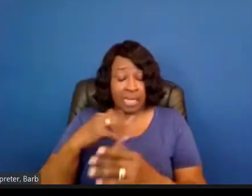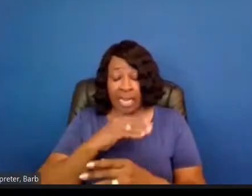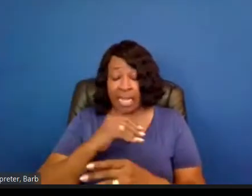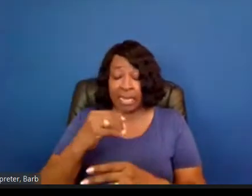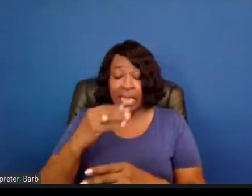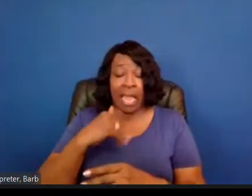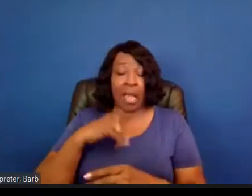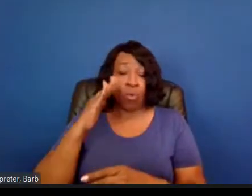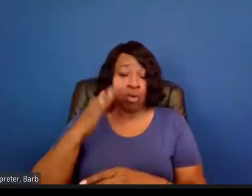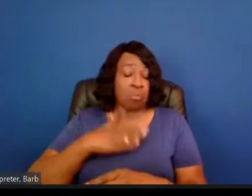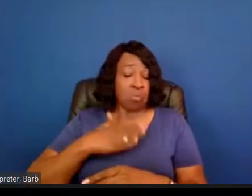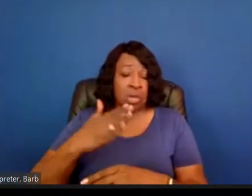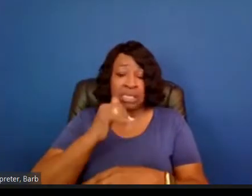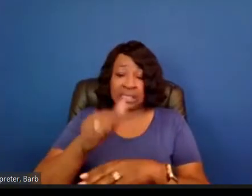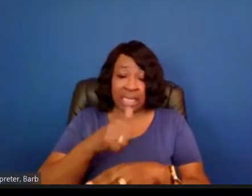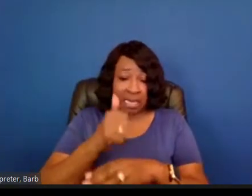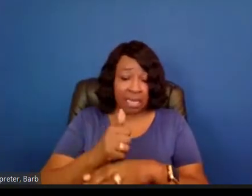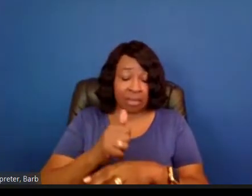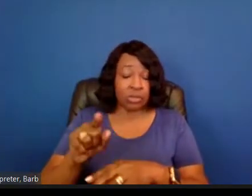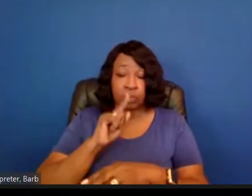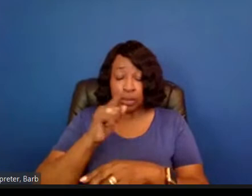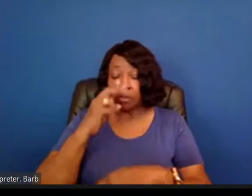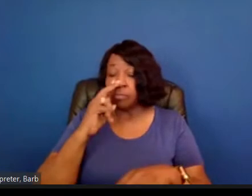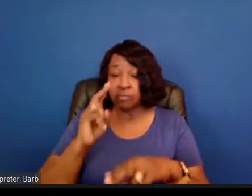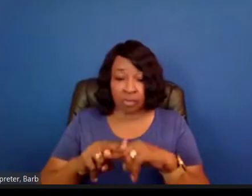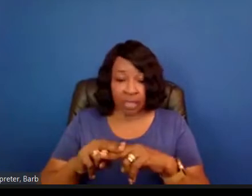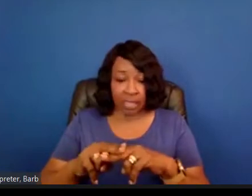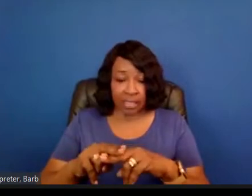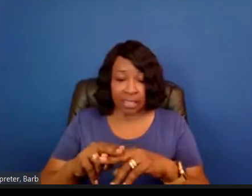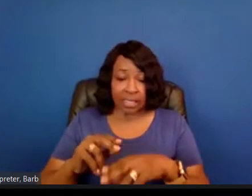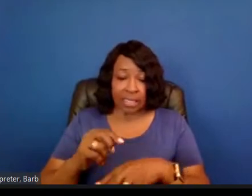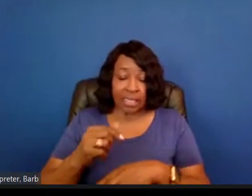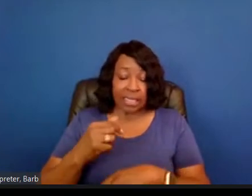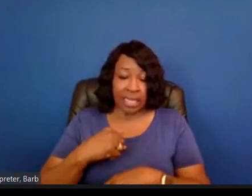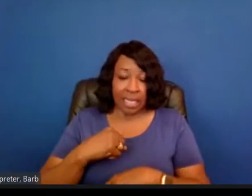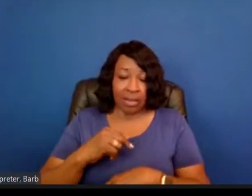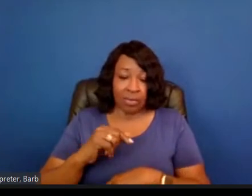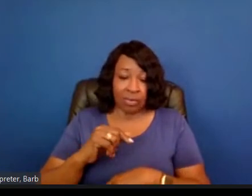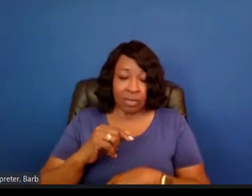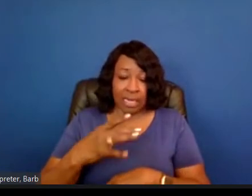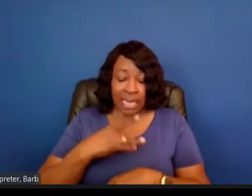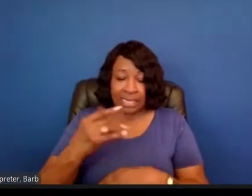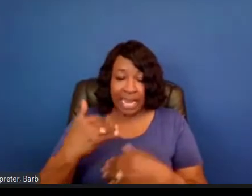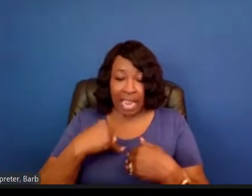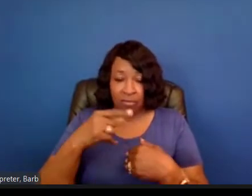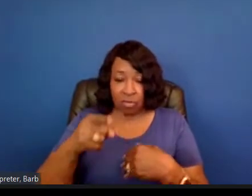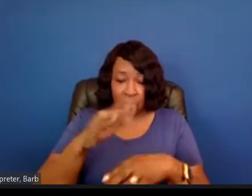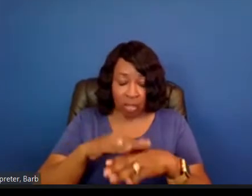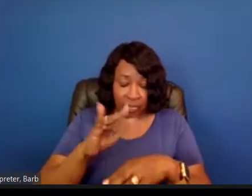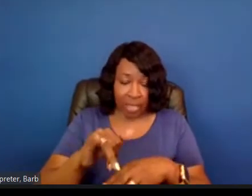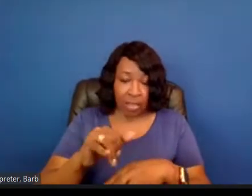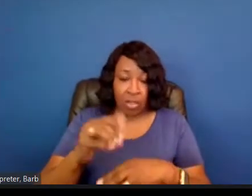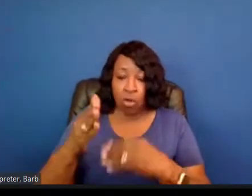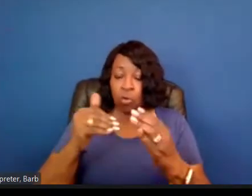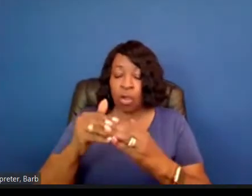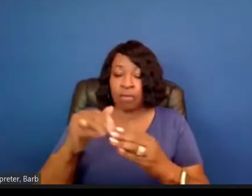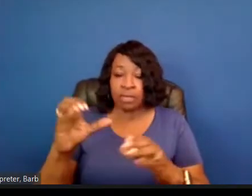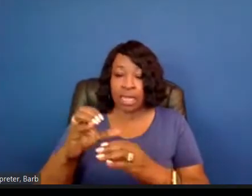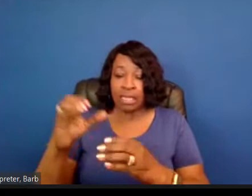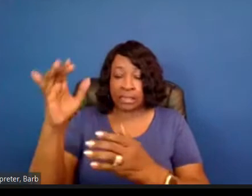everybody. It's quite entertaining. I will put a caveat in there that whoever does the tour is responsible for providing